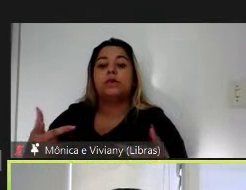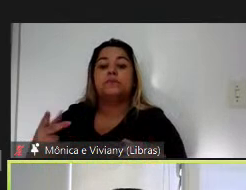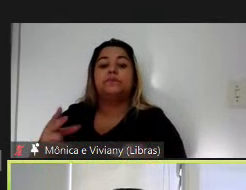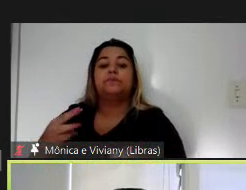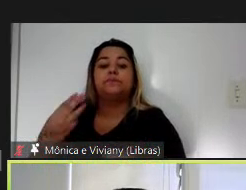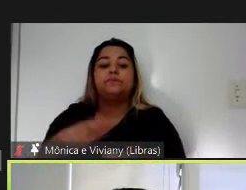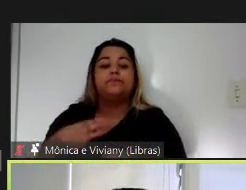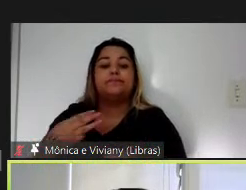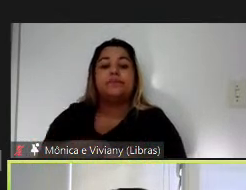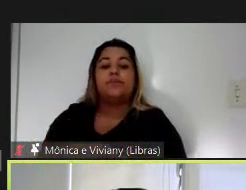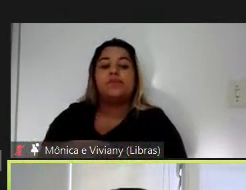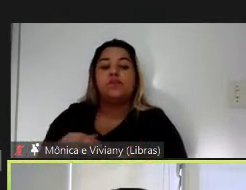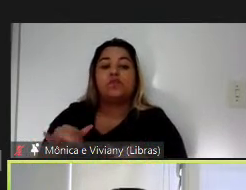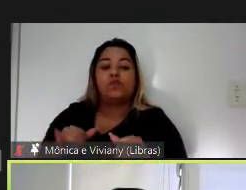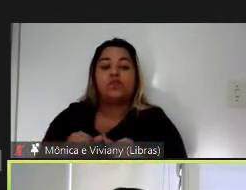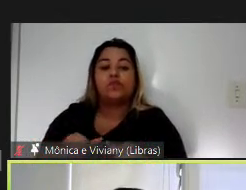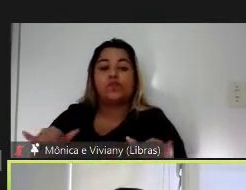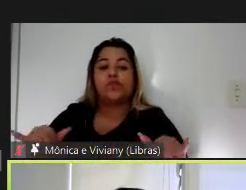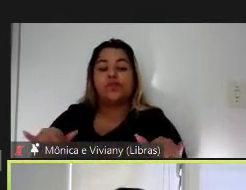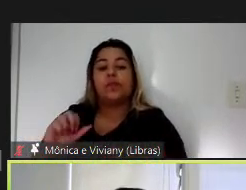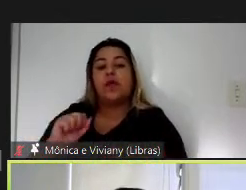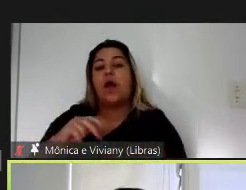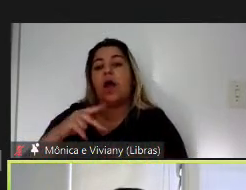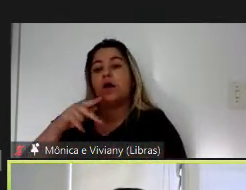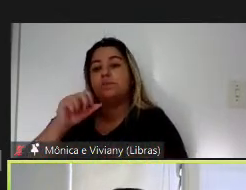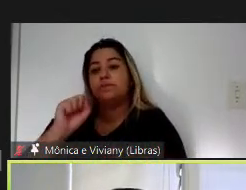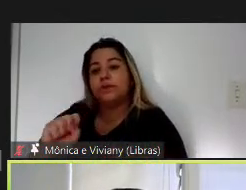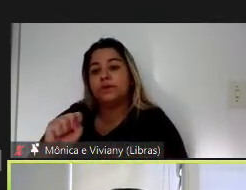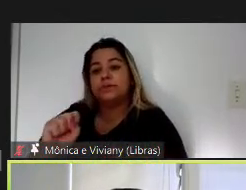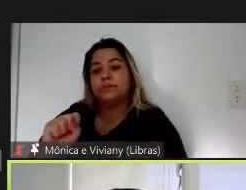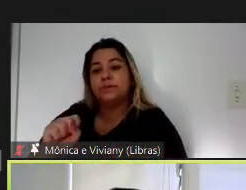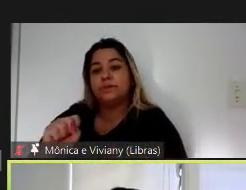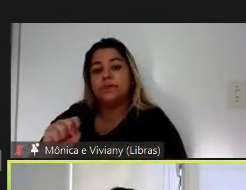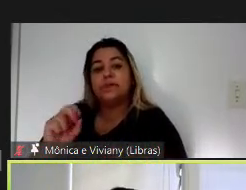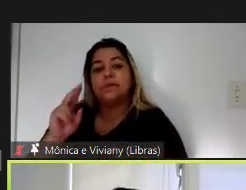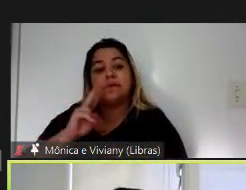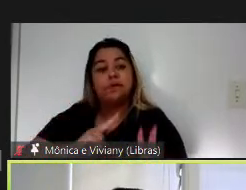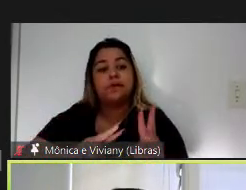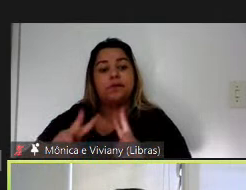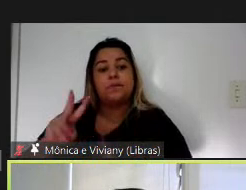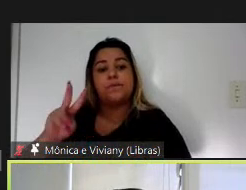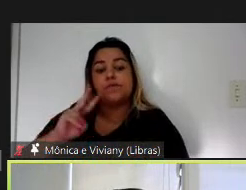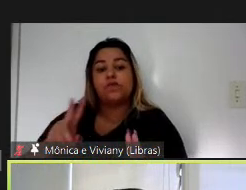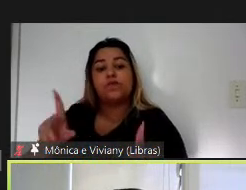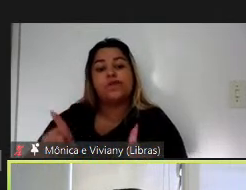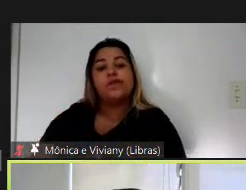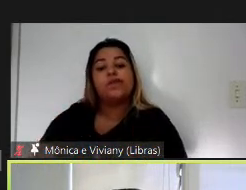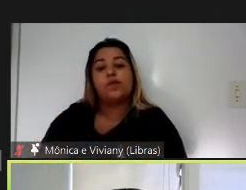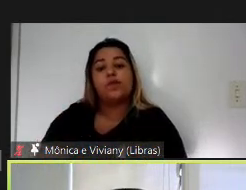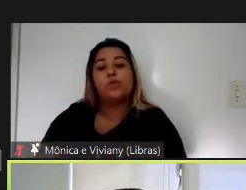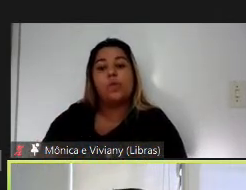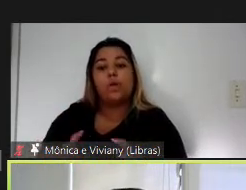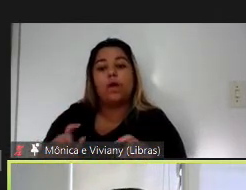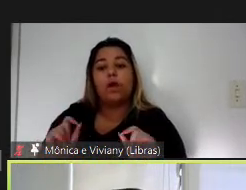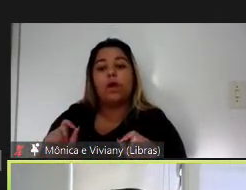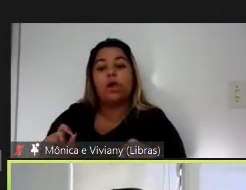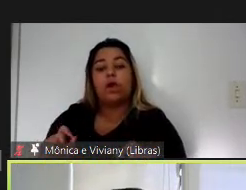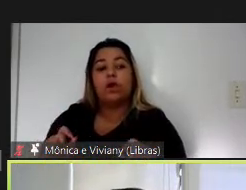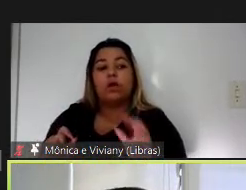many municipalities in the country. And then in the informative ADS, it aims not only to